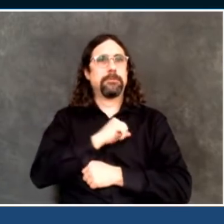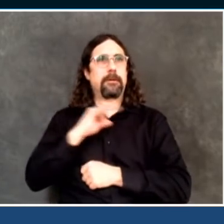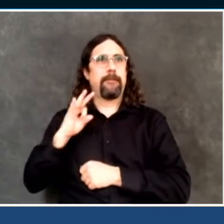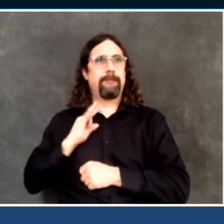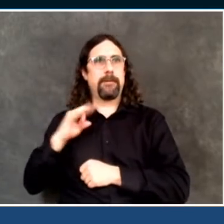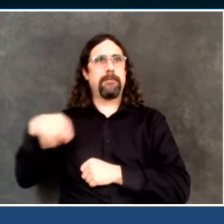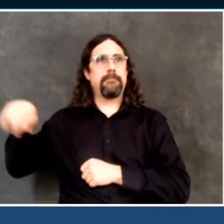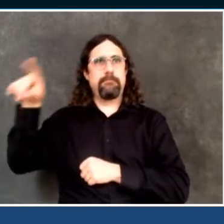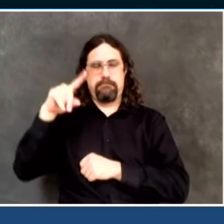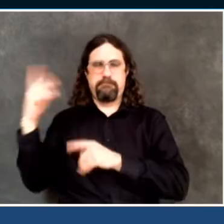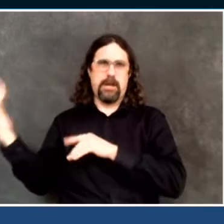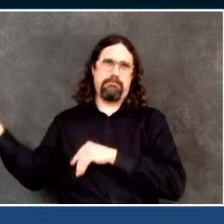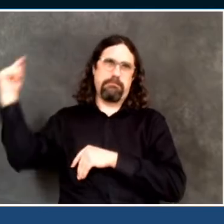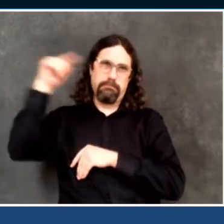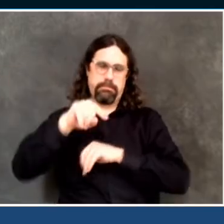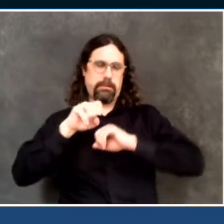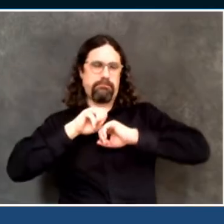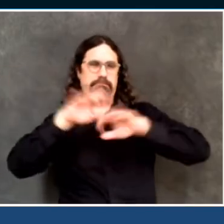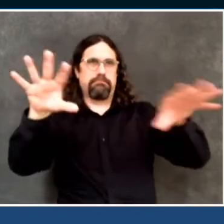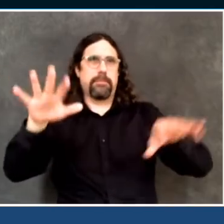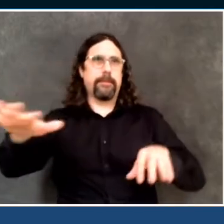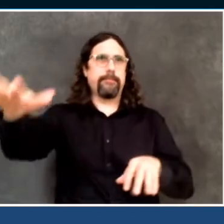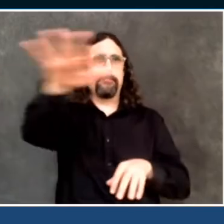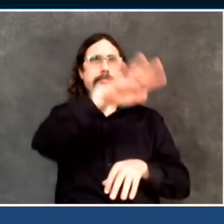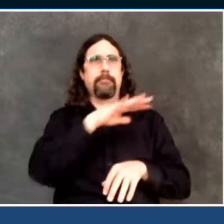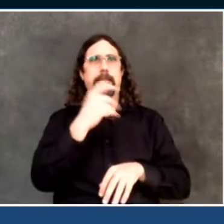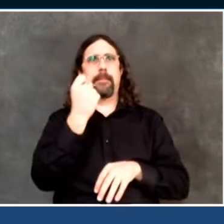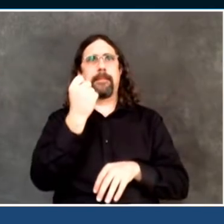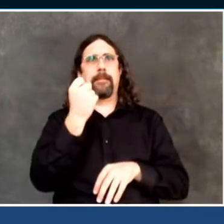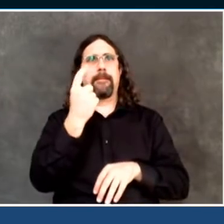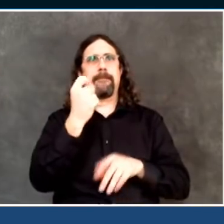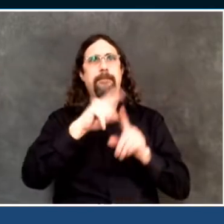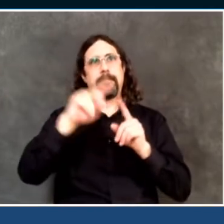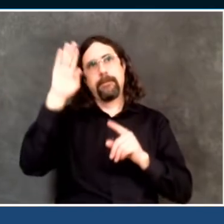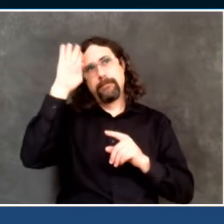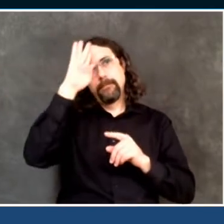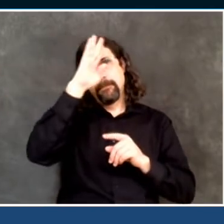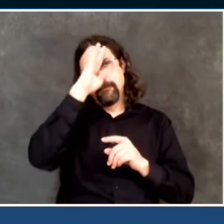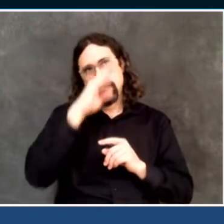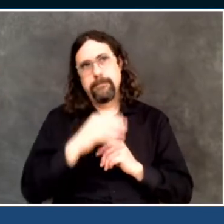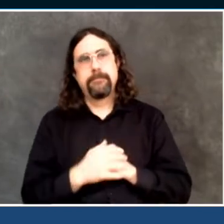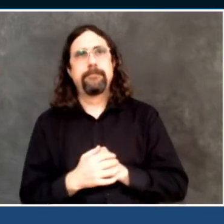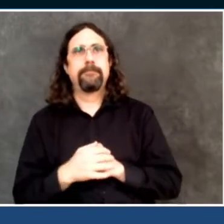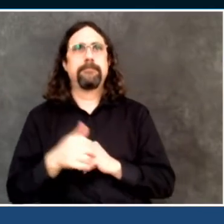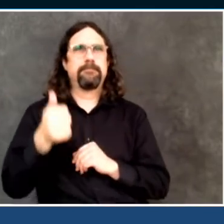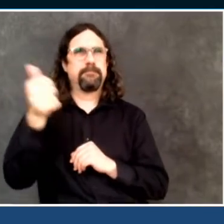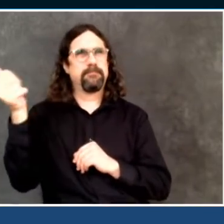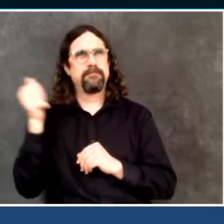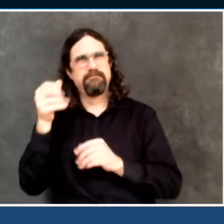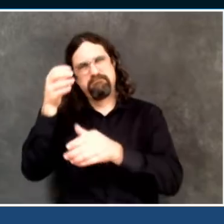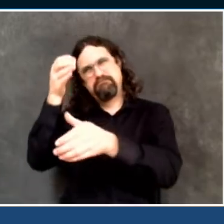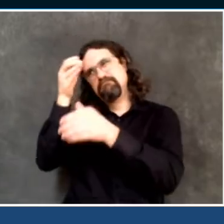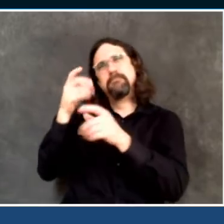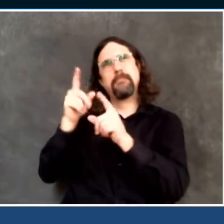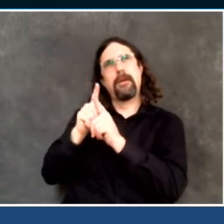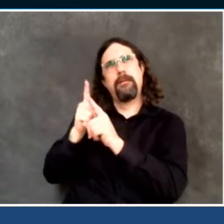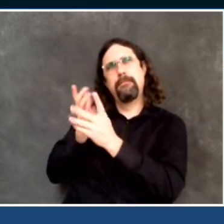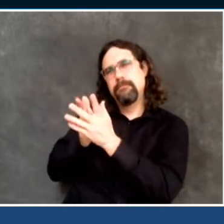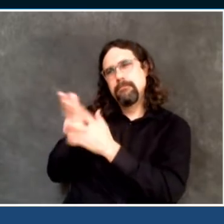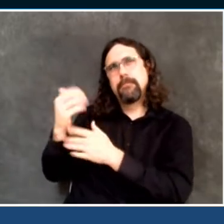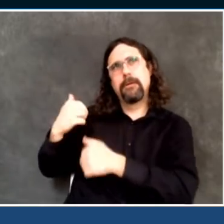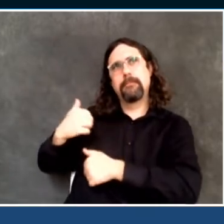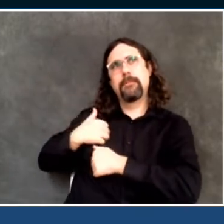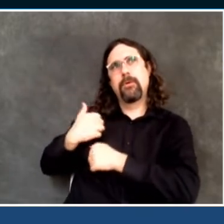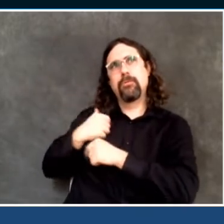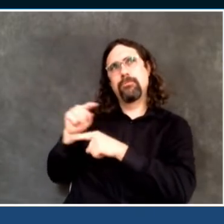personnel, many of them with the kind of military experience that makes them very, very ready to handle the toughest situations. Almost